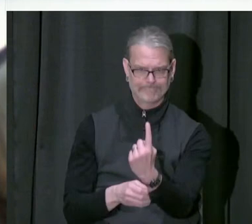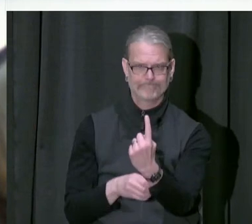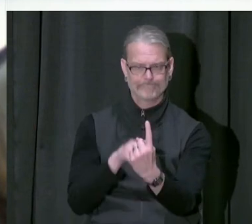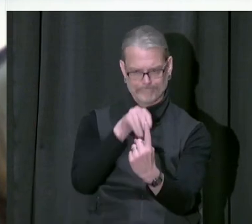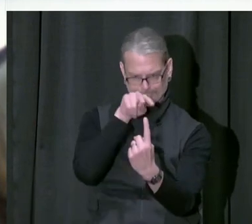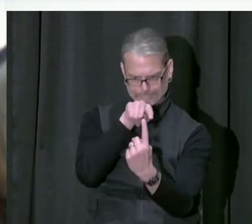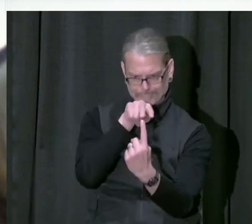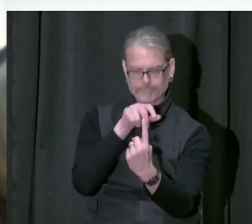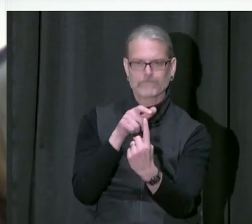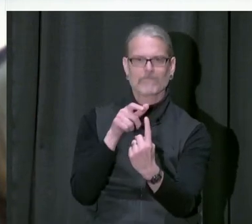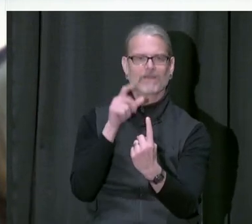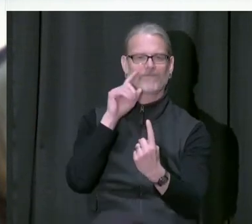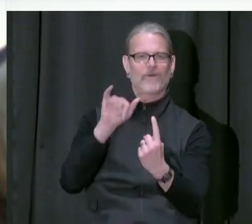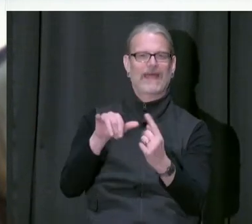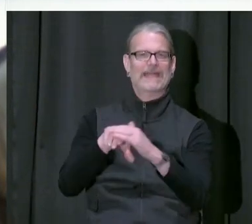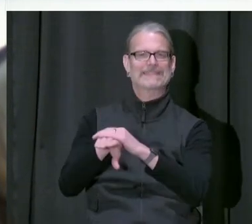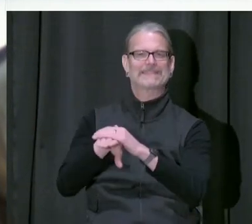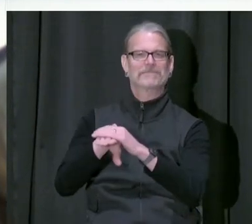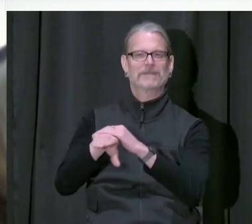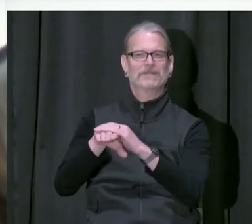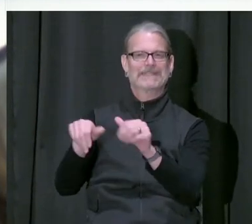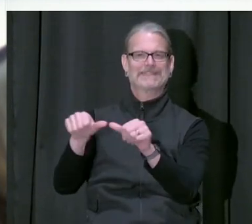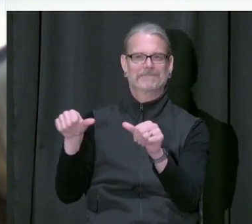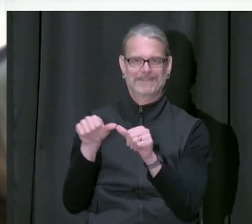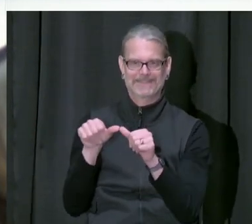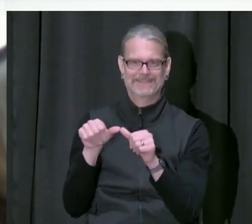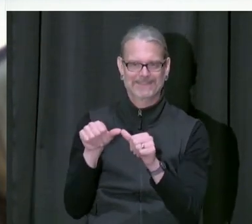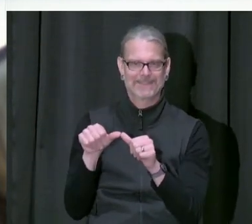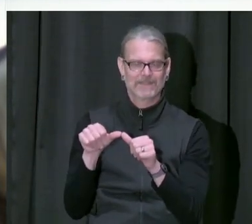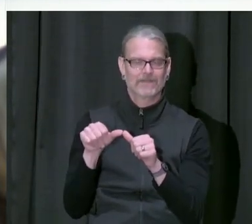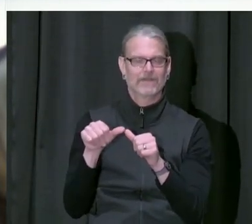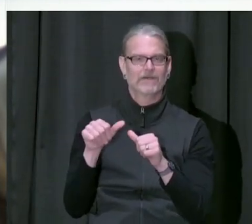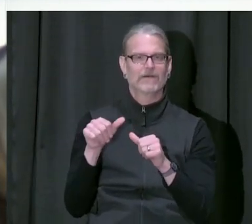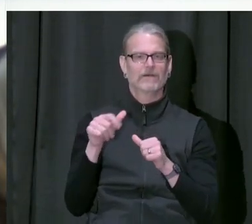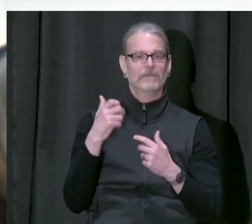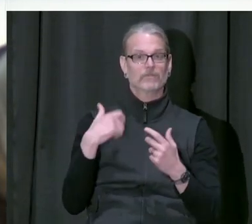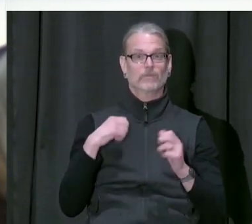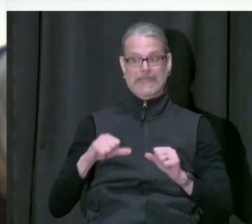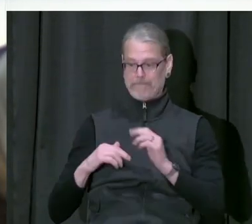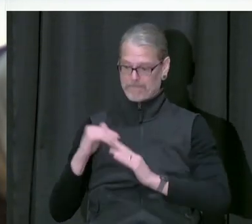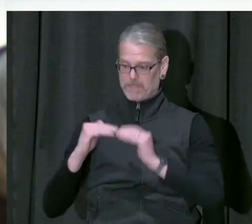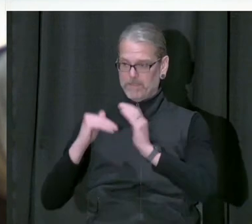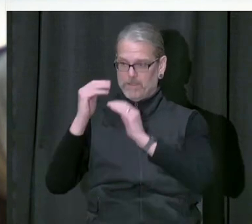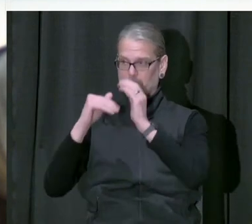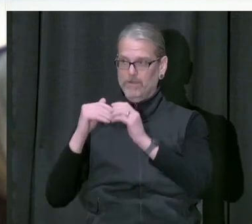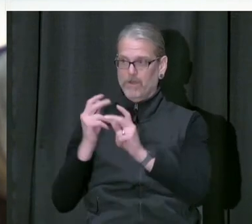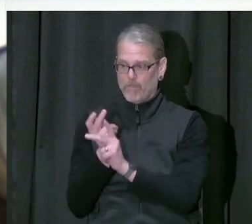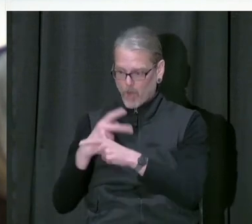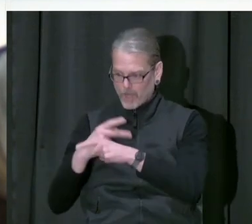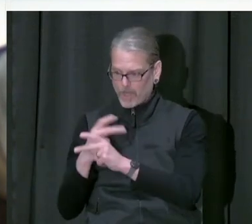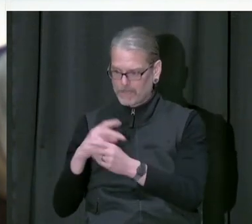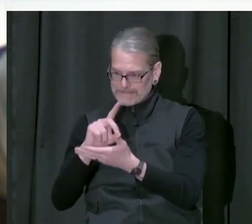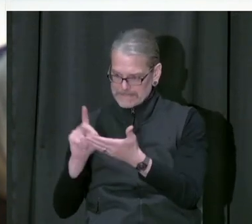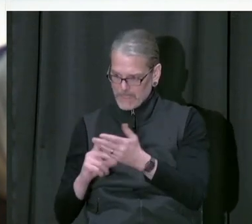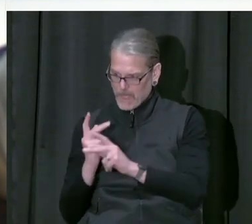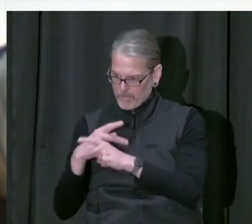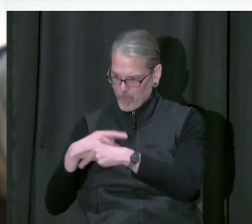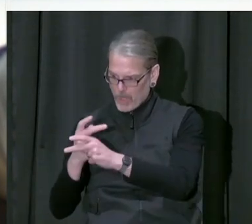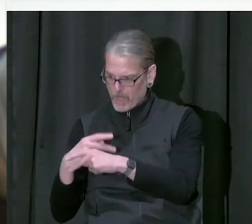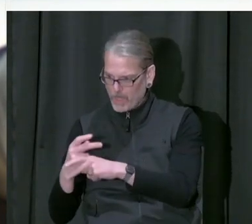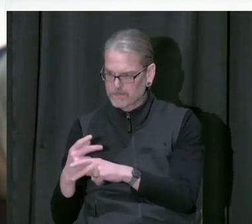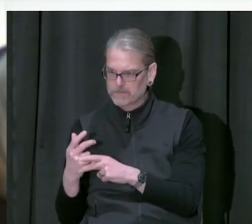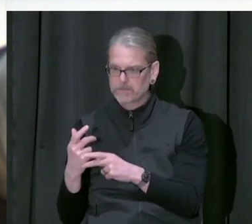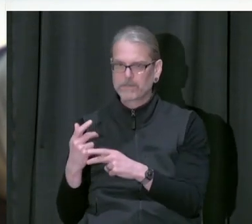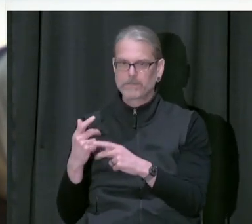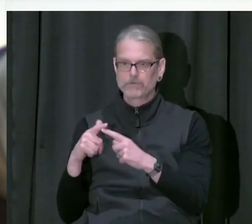in the accessibility space, so that we can understand their needs well, we can build the products, and we can design the product that address